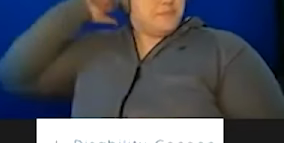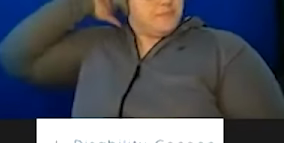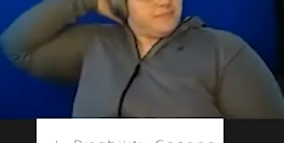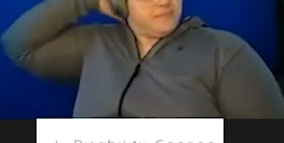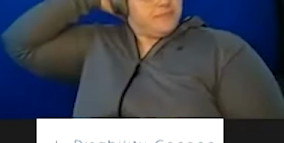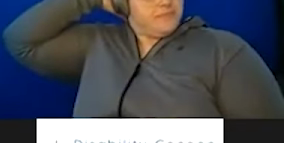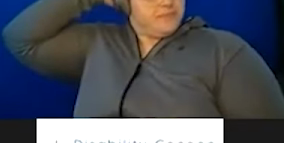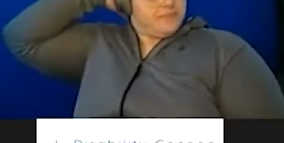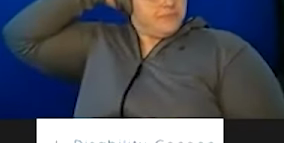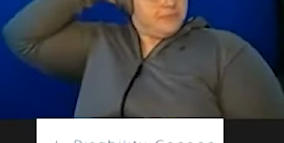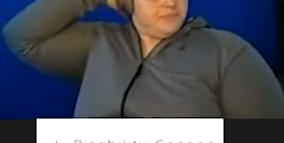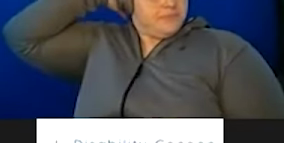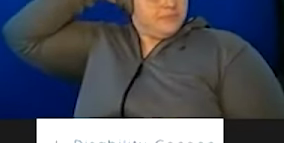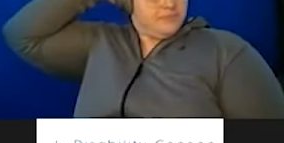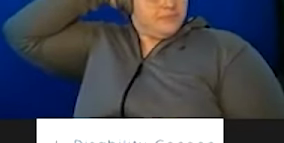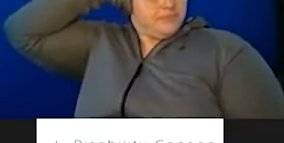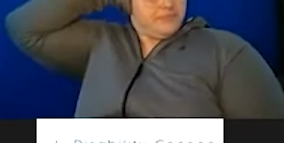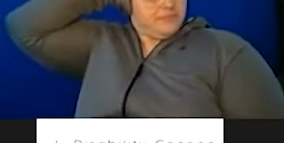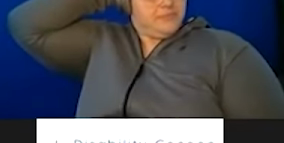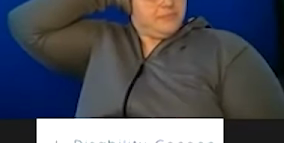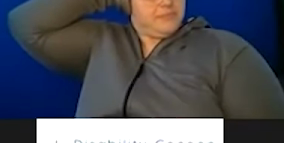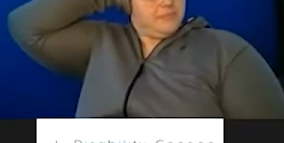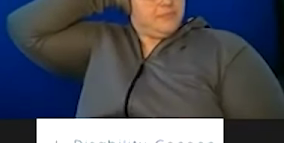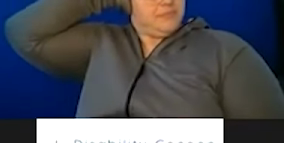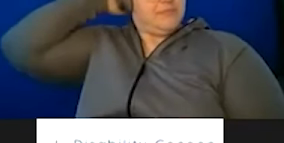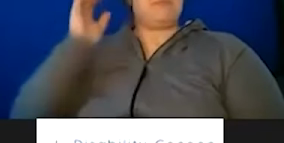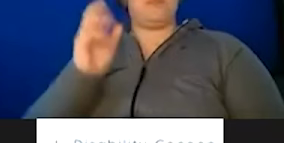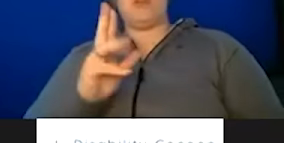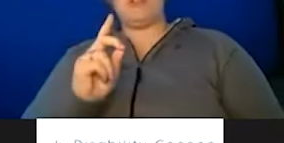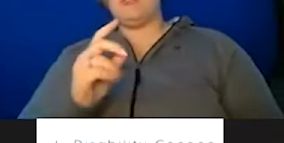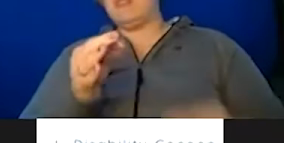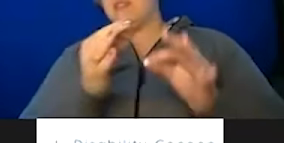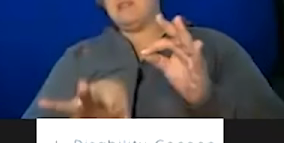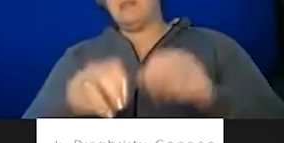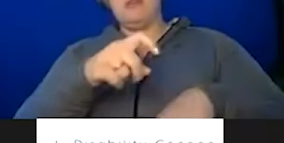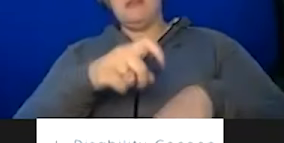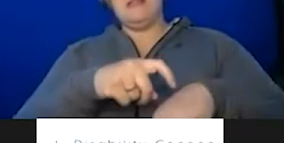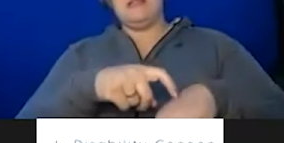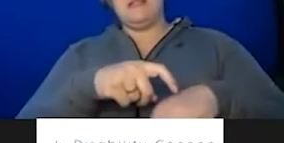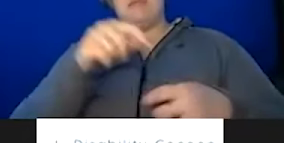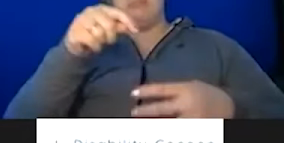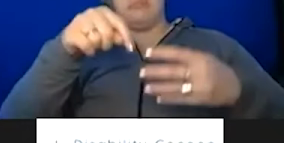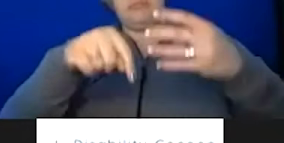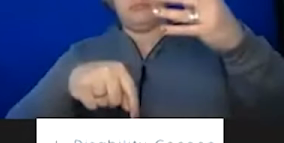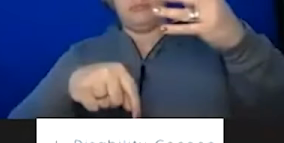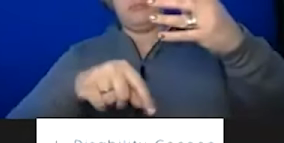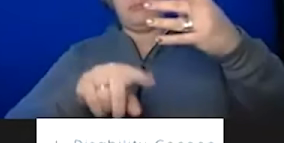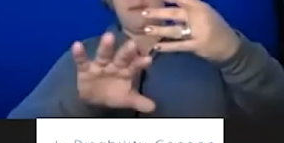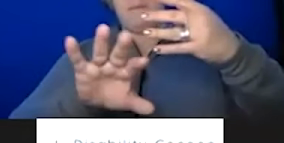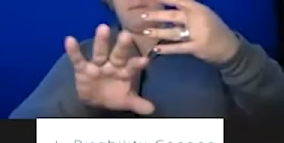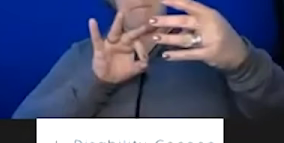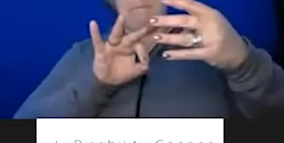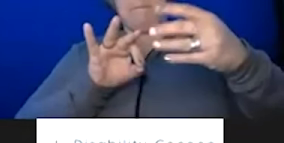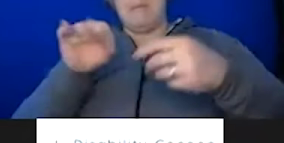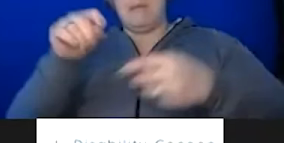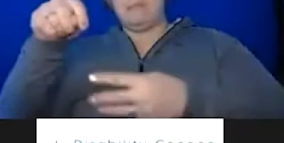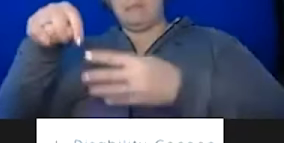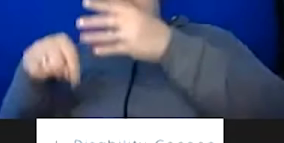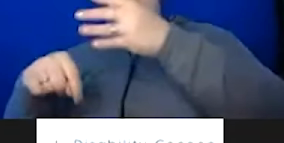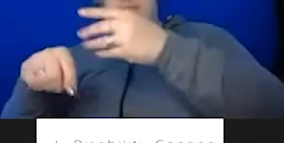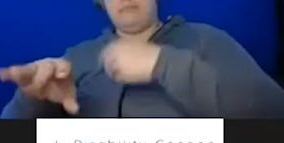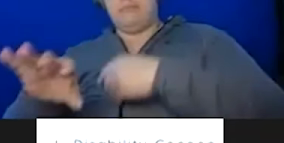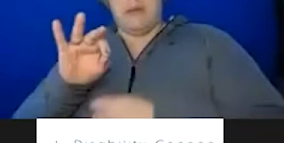And it's just a simple time scroller. So now that Richard's got the time plugged in, you'll see that there's 7 dots